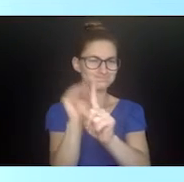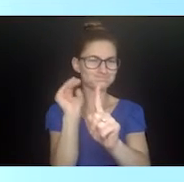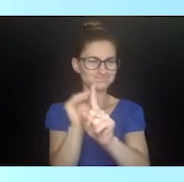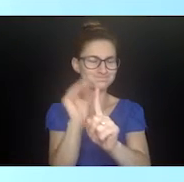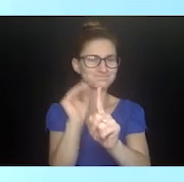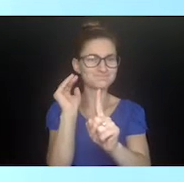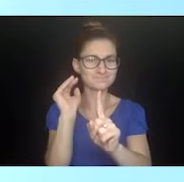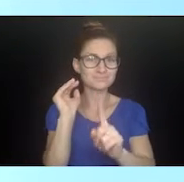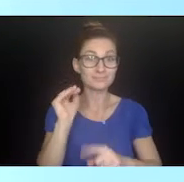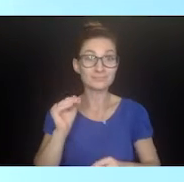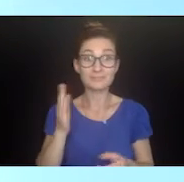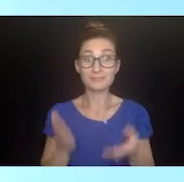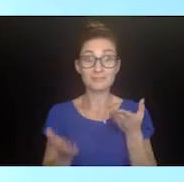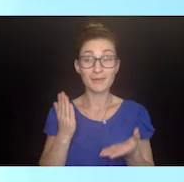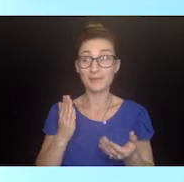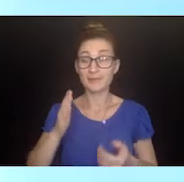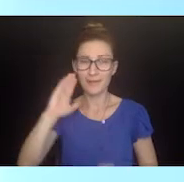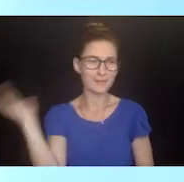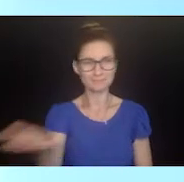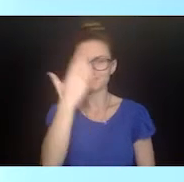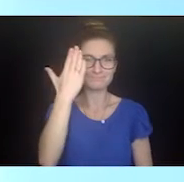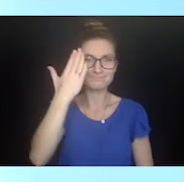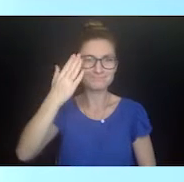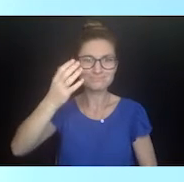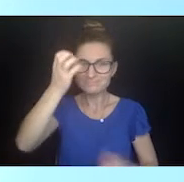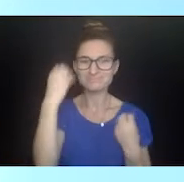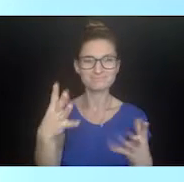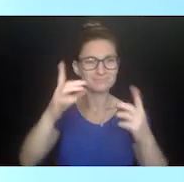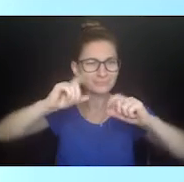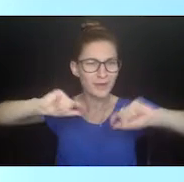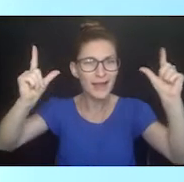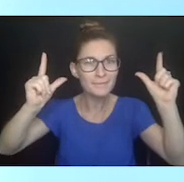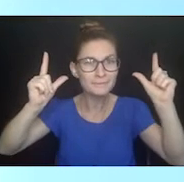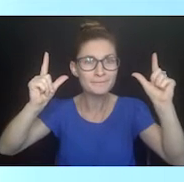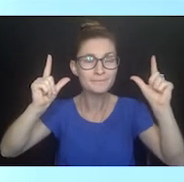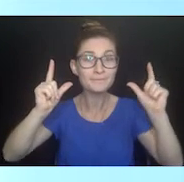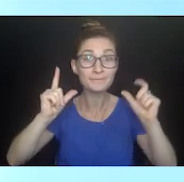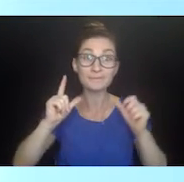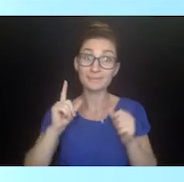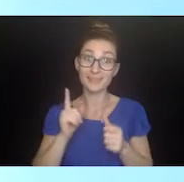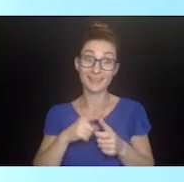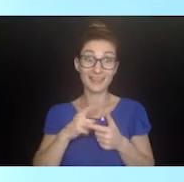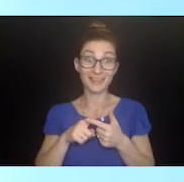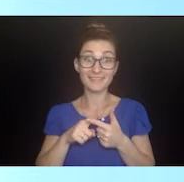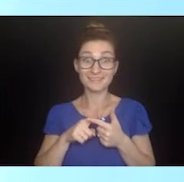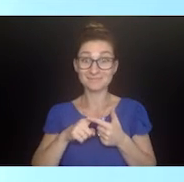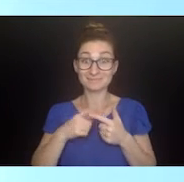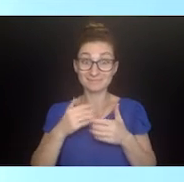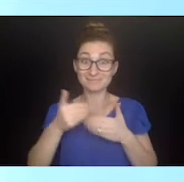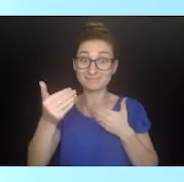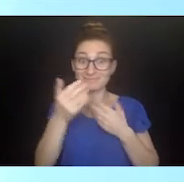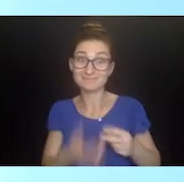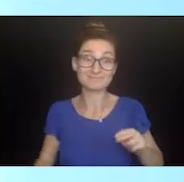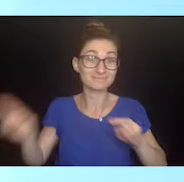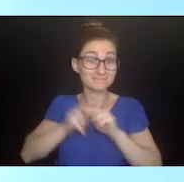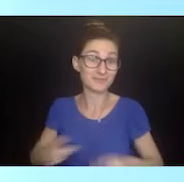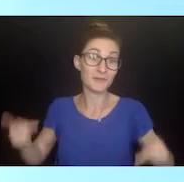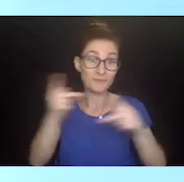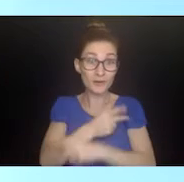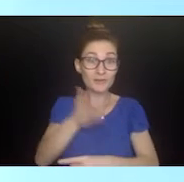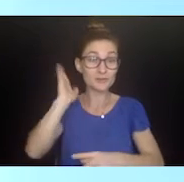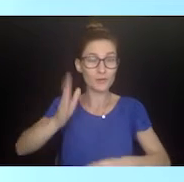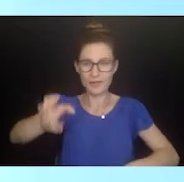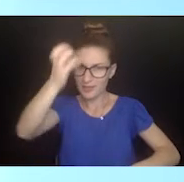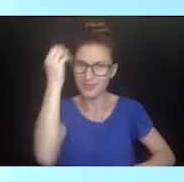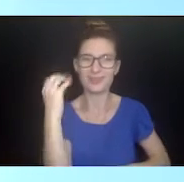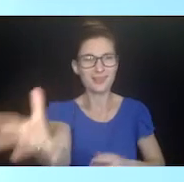knock. Something we might trip over or something. And then you get the big whammy. And that was my brick